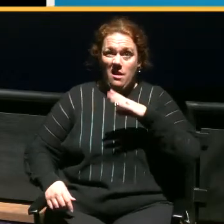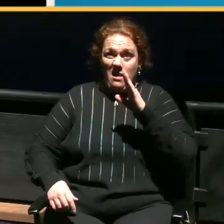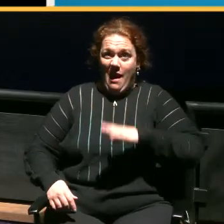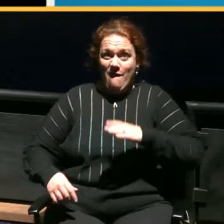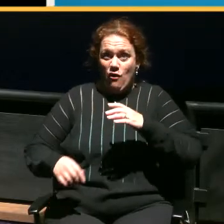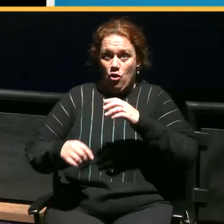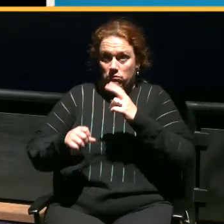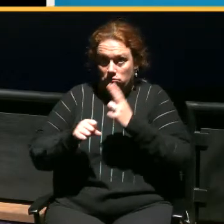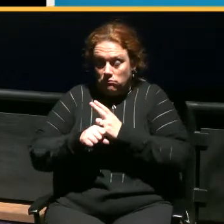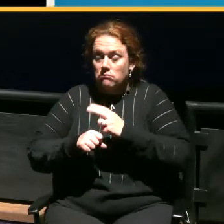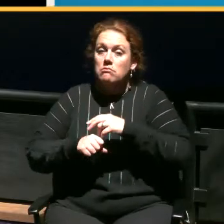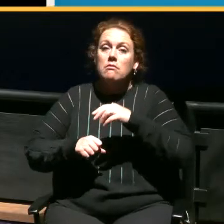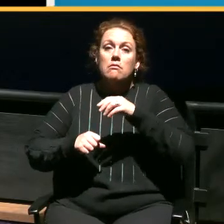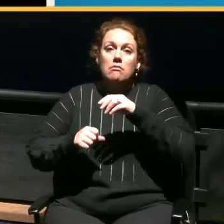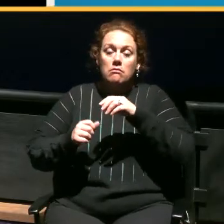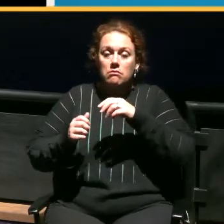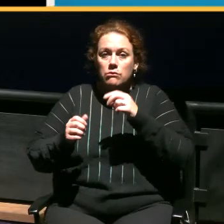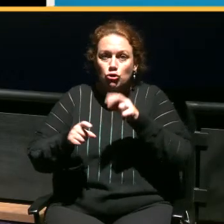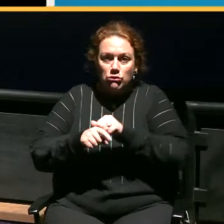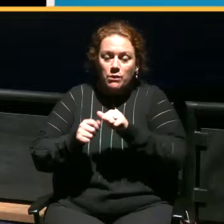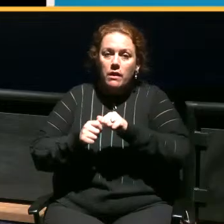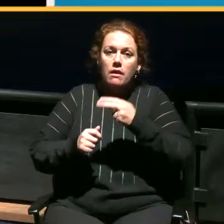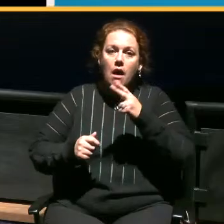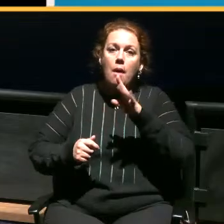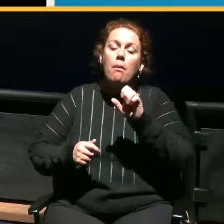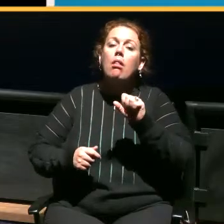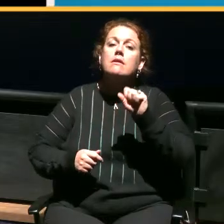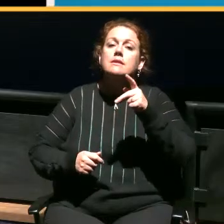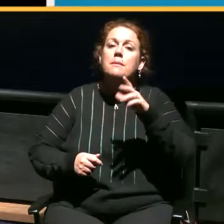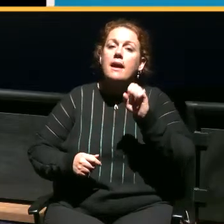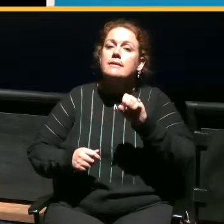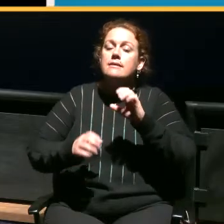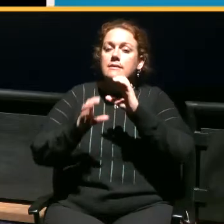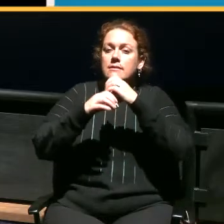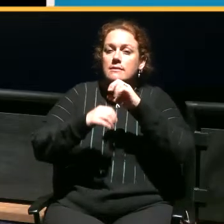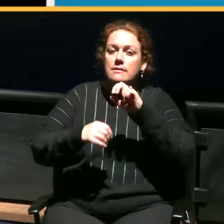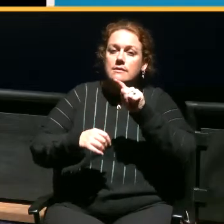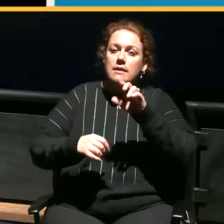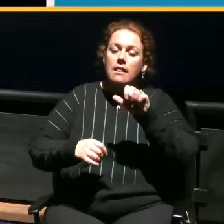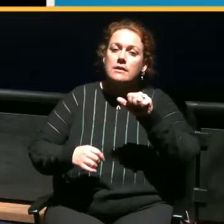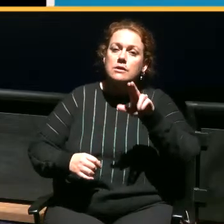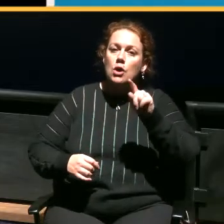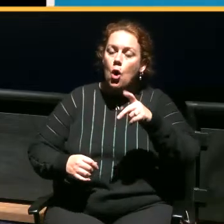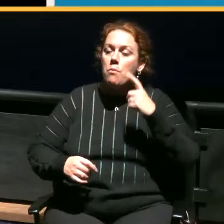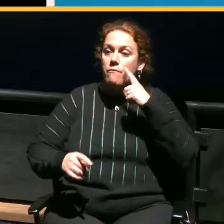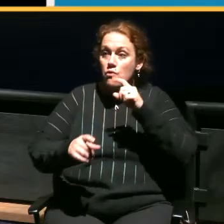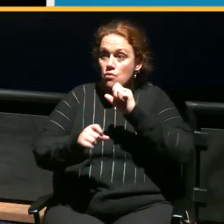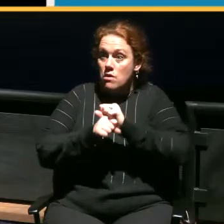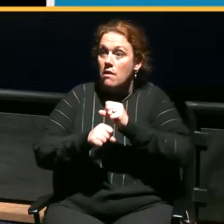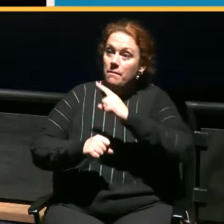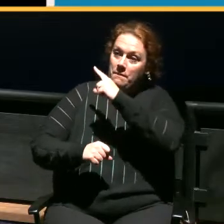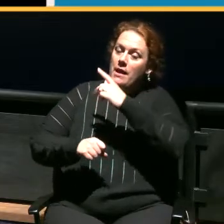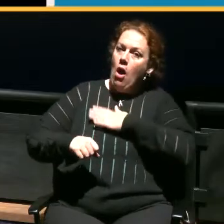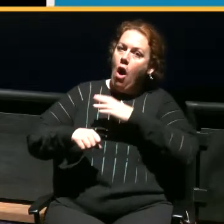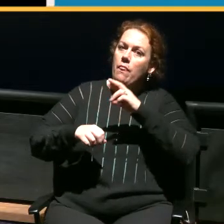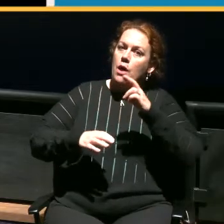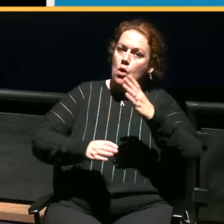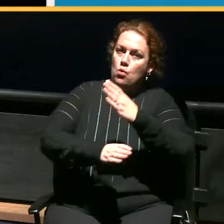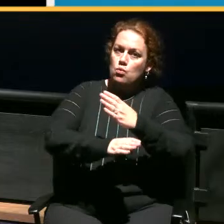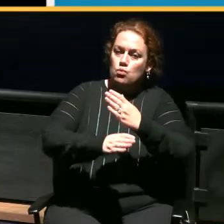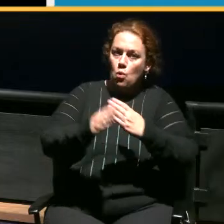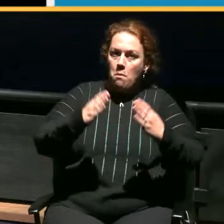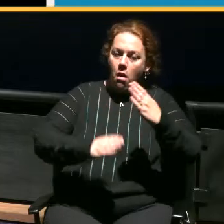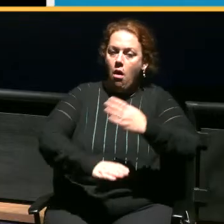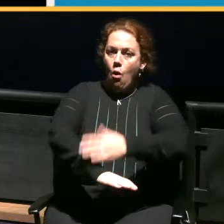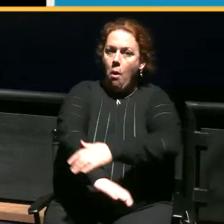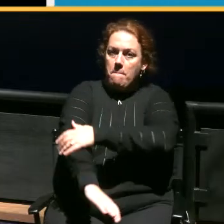got to orbit. And I remember after I put this reaction wheel in, that's me on the robot arm, so I put that